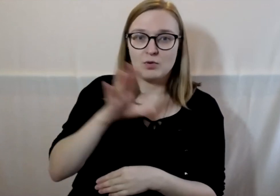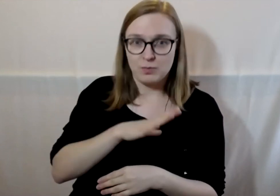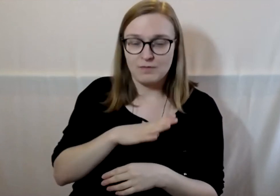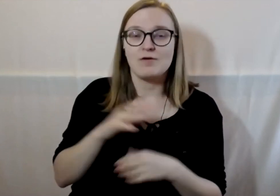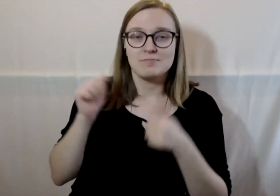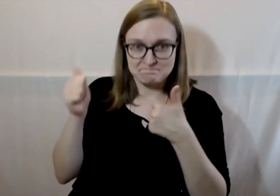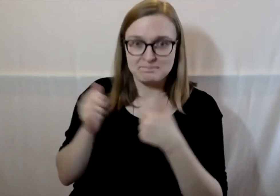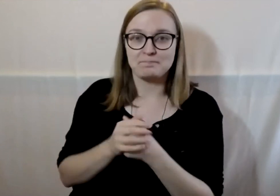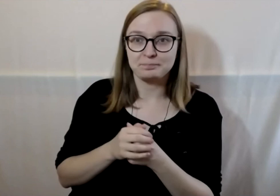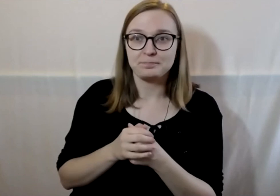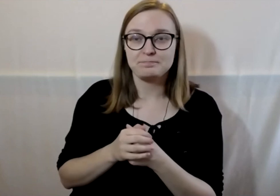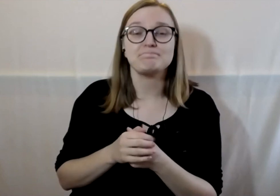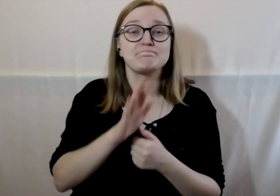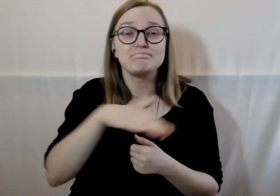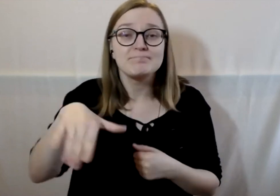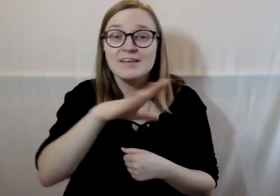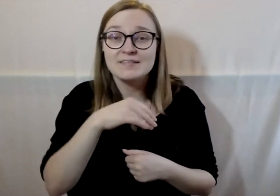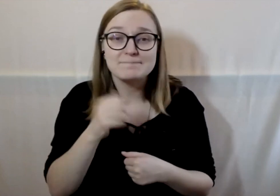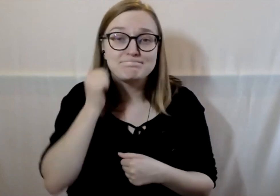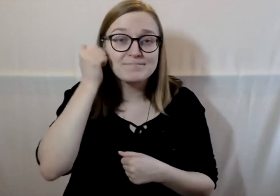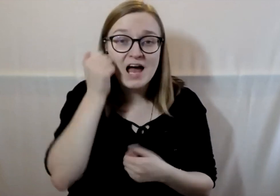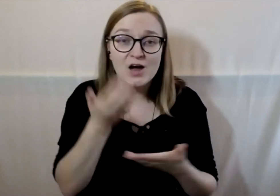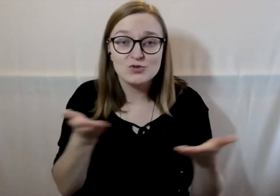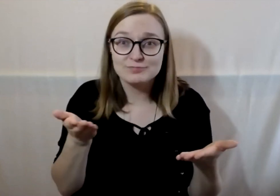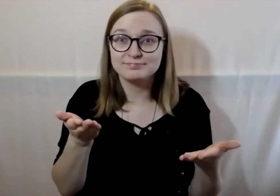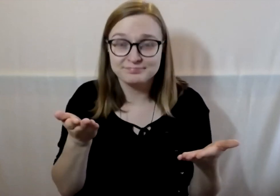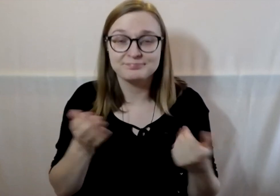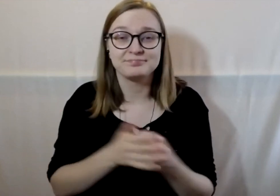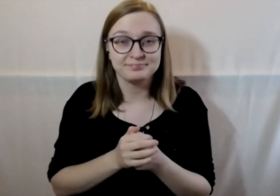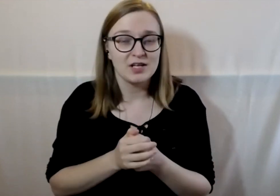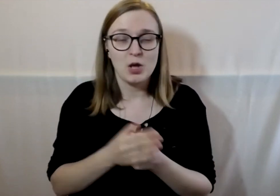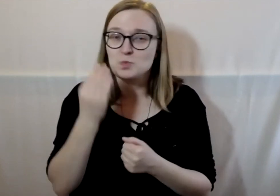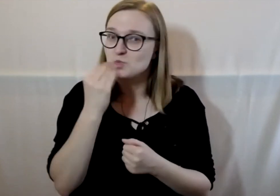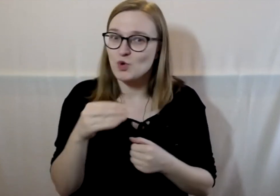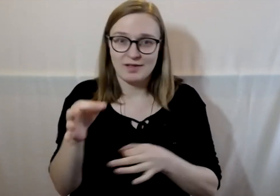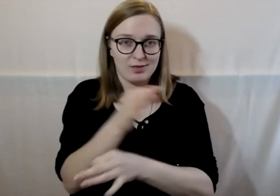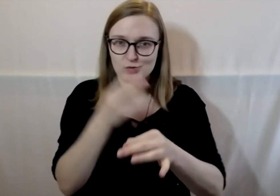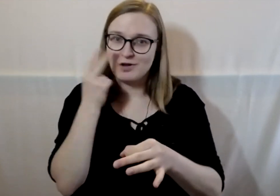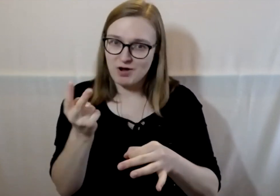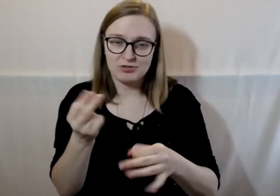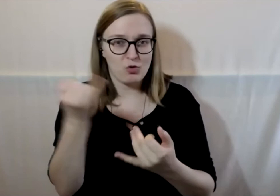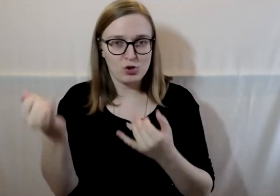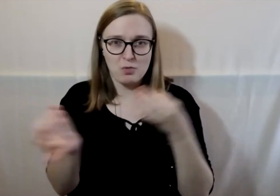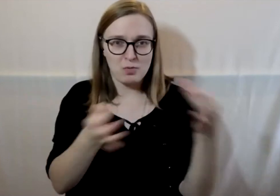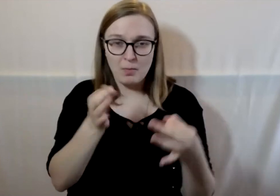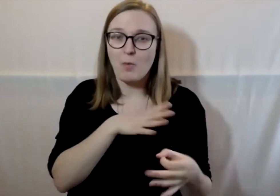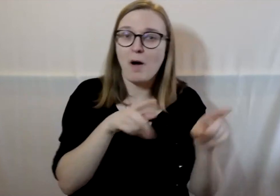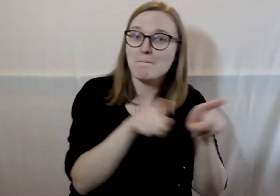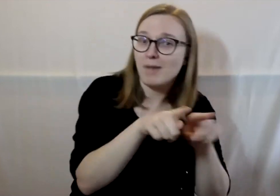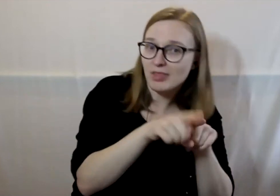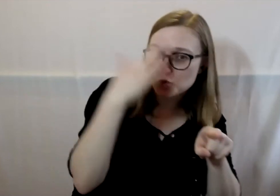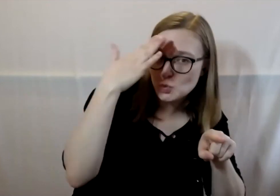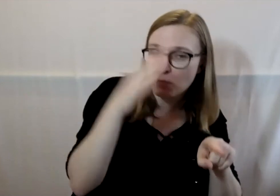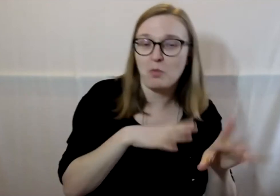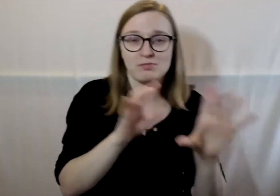Look, everyone, thank you so much. That was fabulous. Some commonalities there, some differences